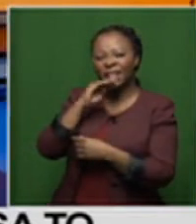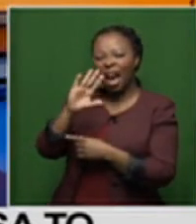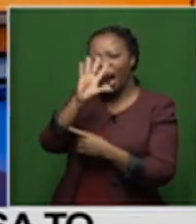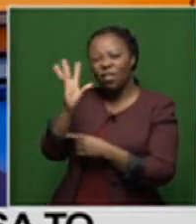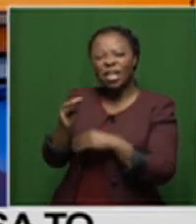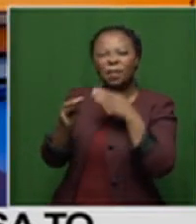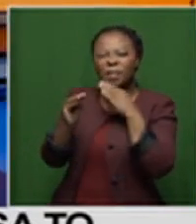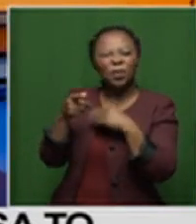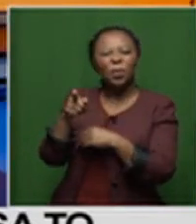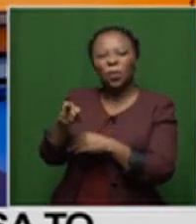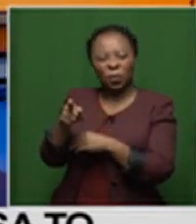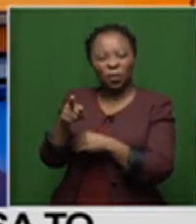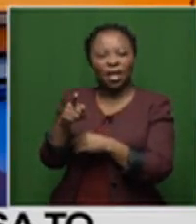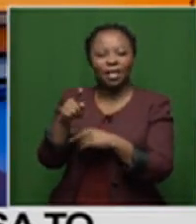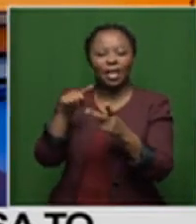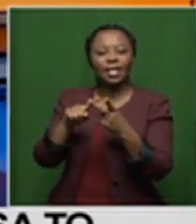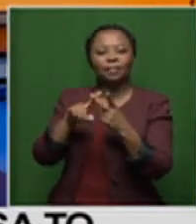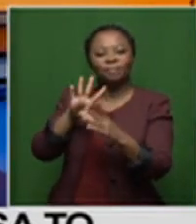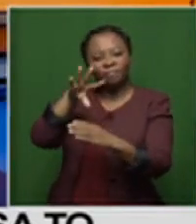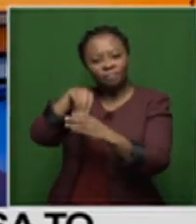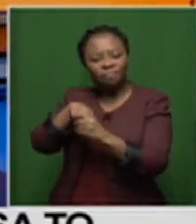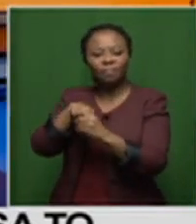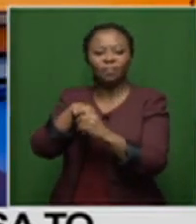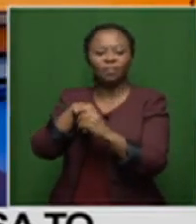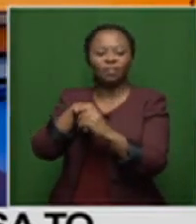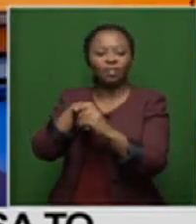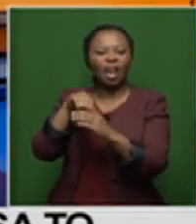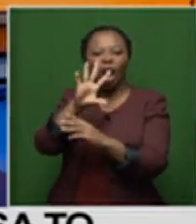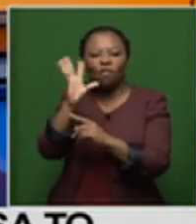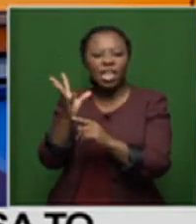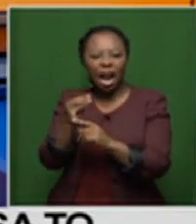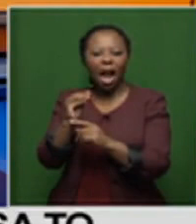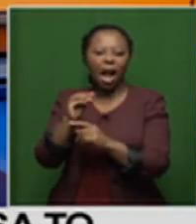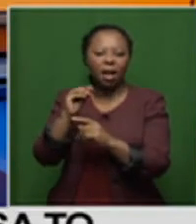Laka, and still be included in this Africa Pioneer Museum lineup?